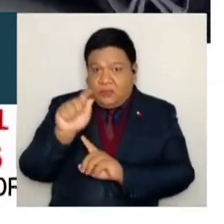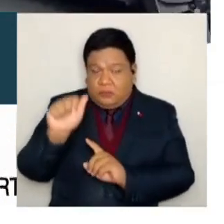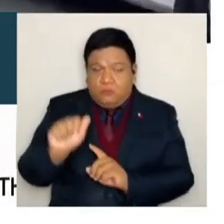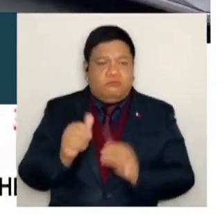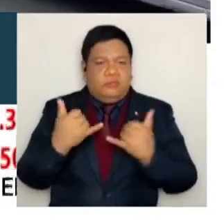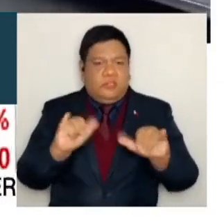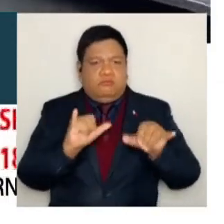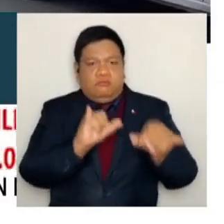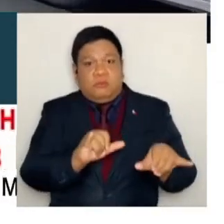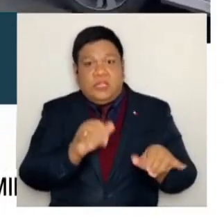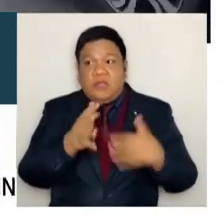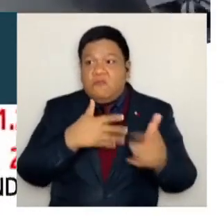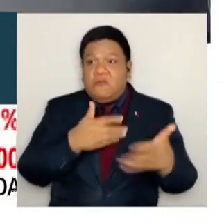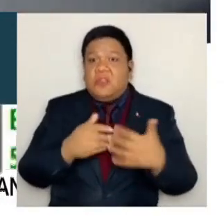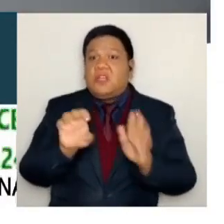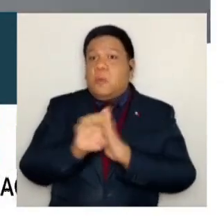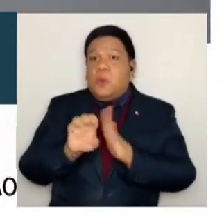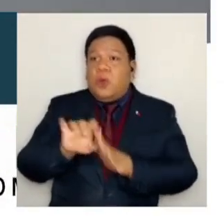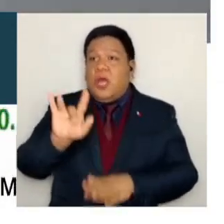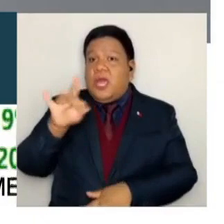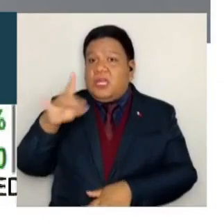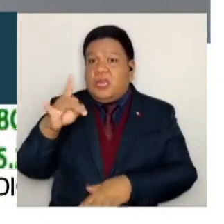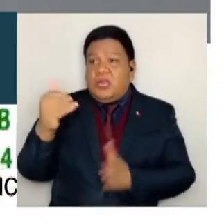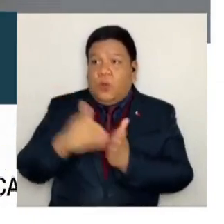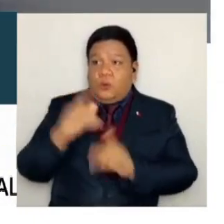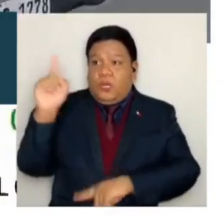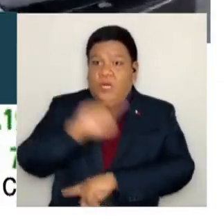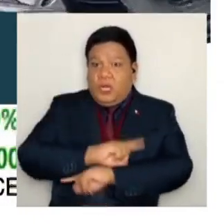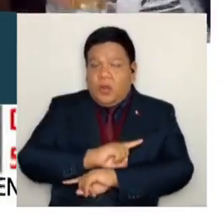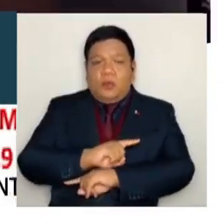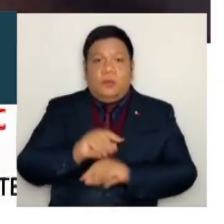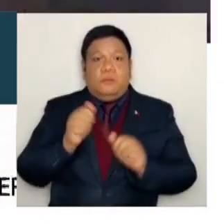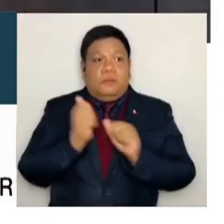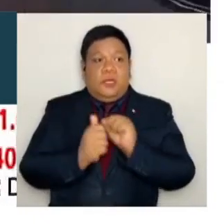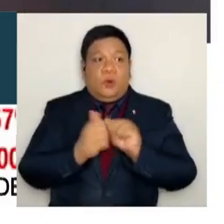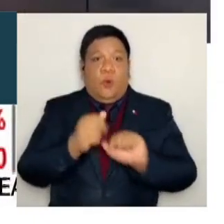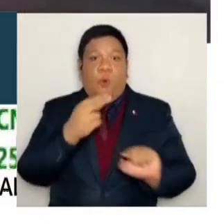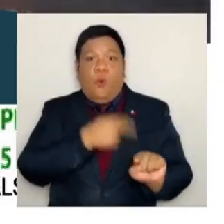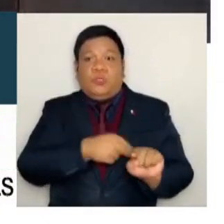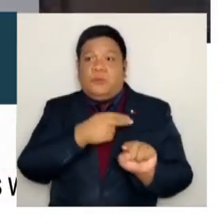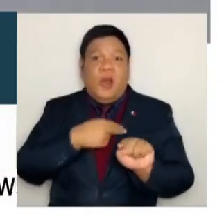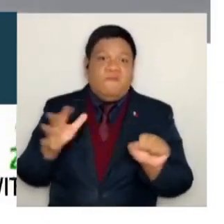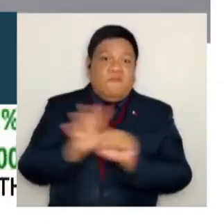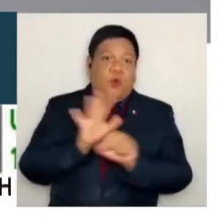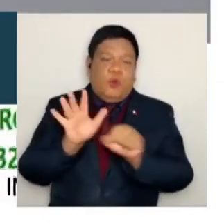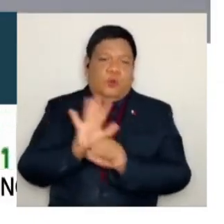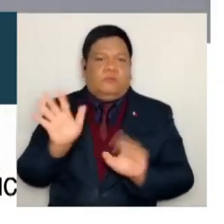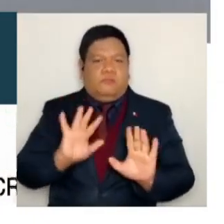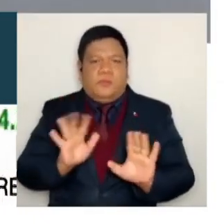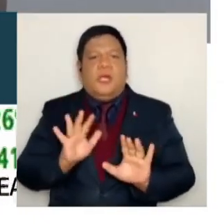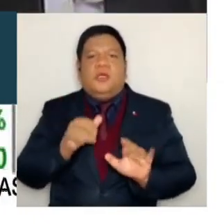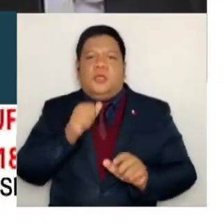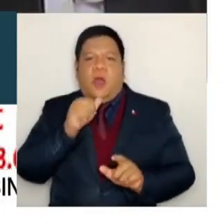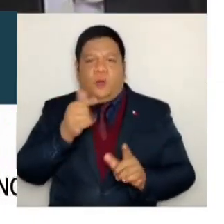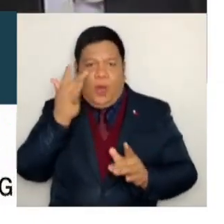yung cases natin, hindi pa rin ma-overwhelm yung ating mga hospital beds and ICUs.